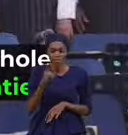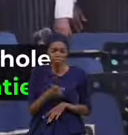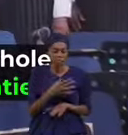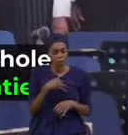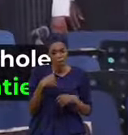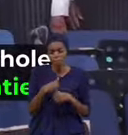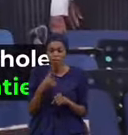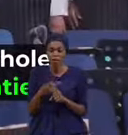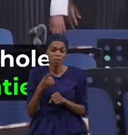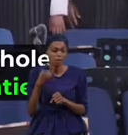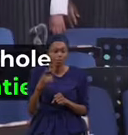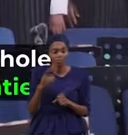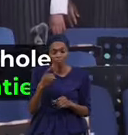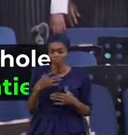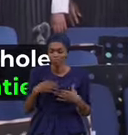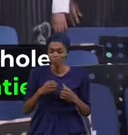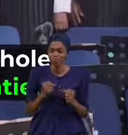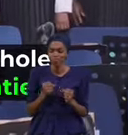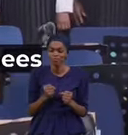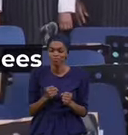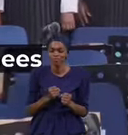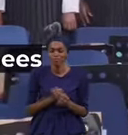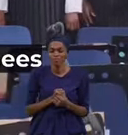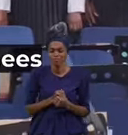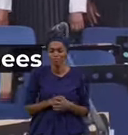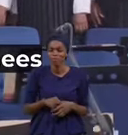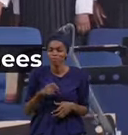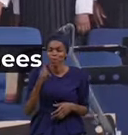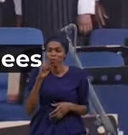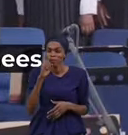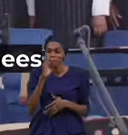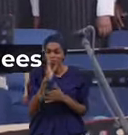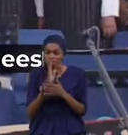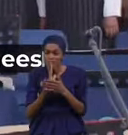will make you whole.